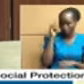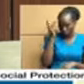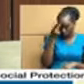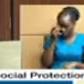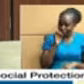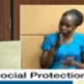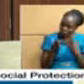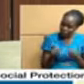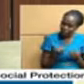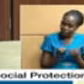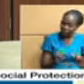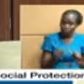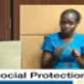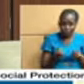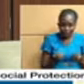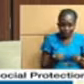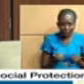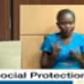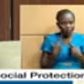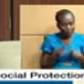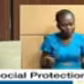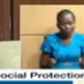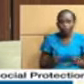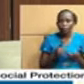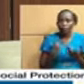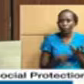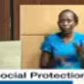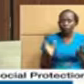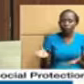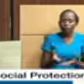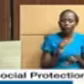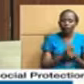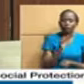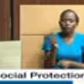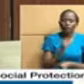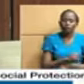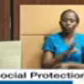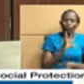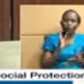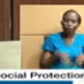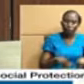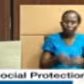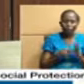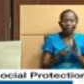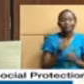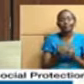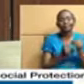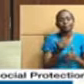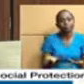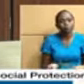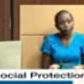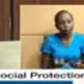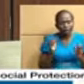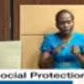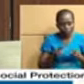inch, we would be somewhere. And what brings all these 15 days people off is the system. Can we create